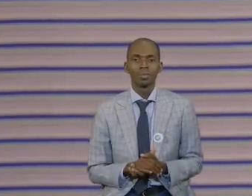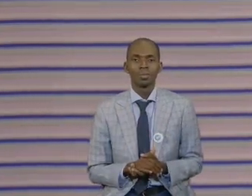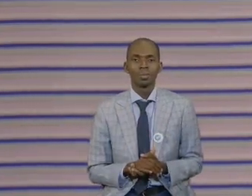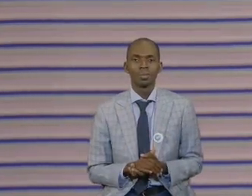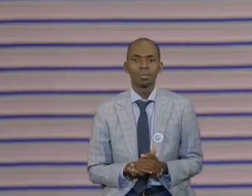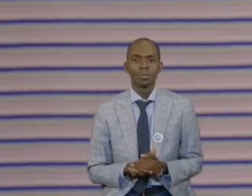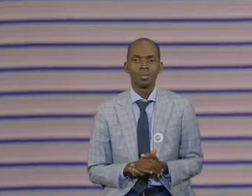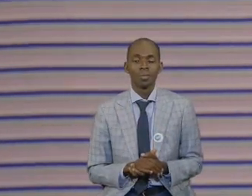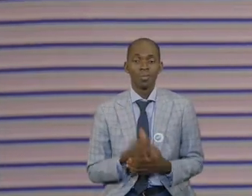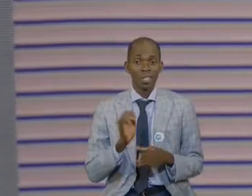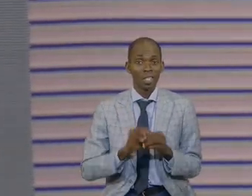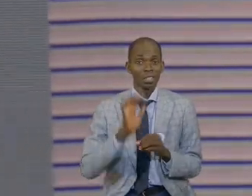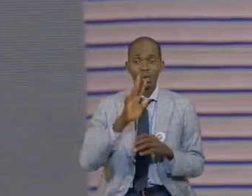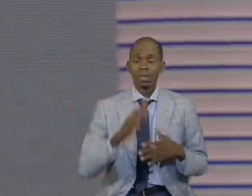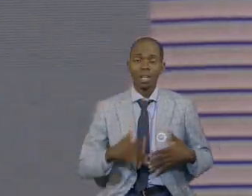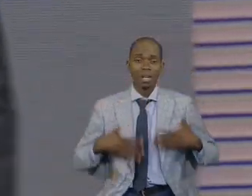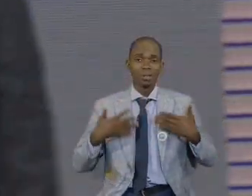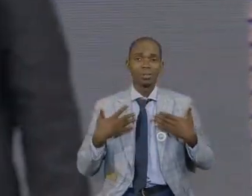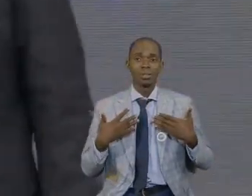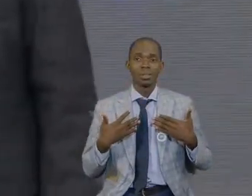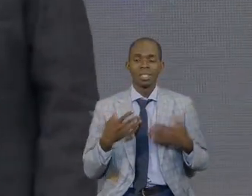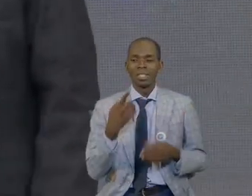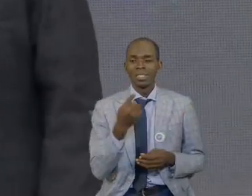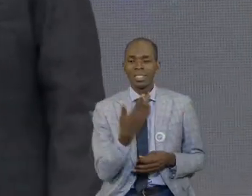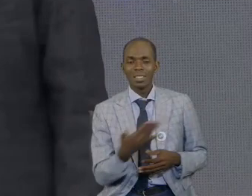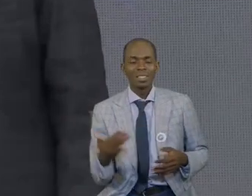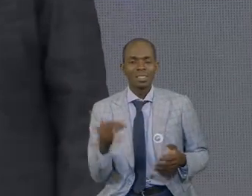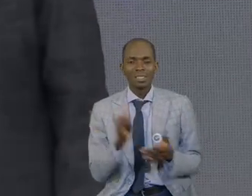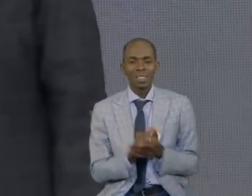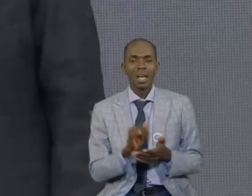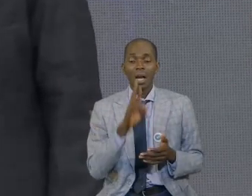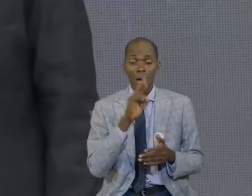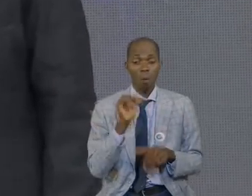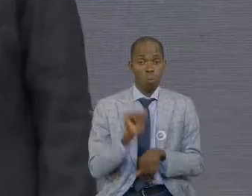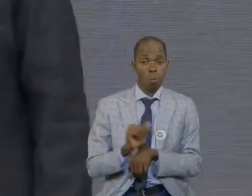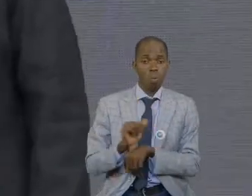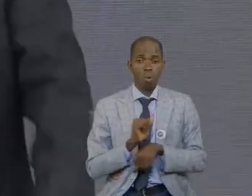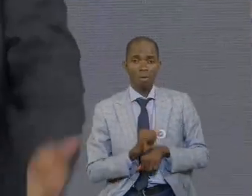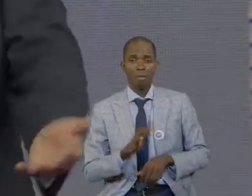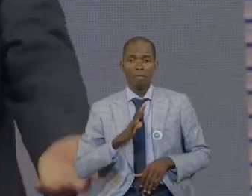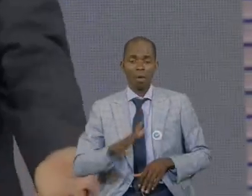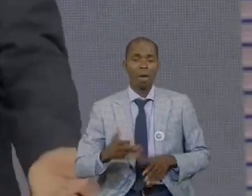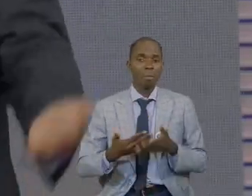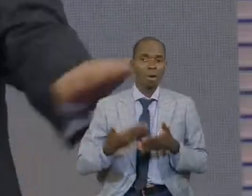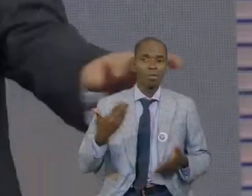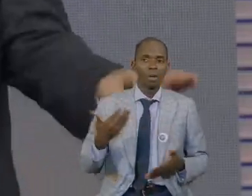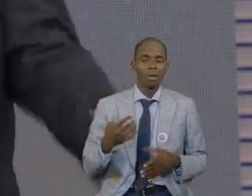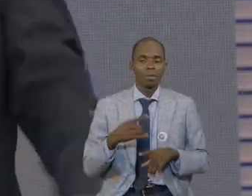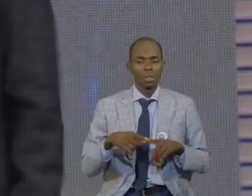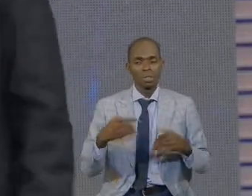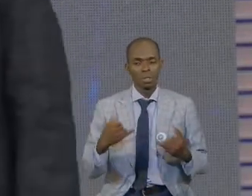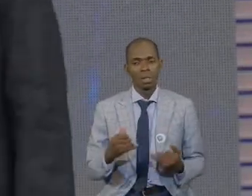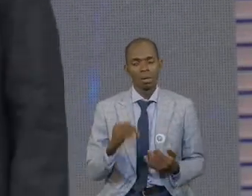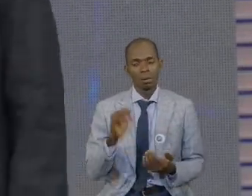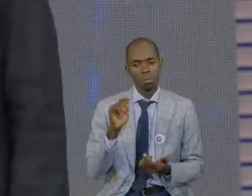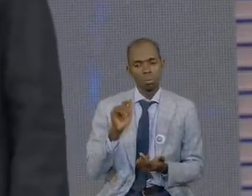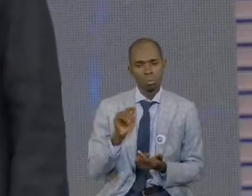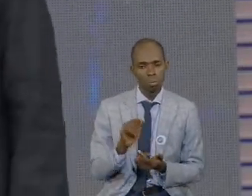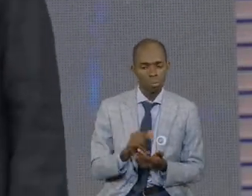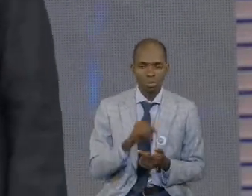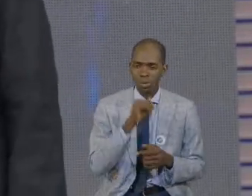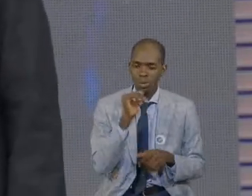In your life, the things that were working before, and they are no more working for whatever reason.